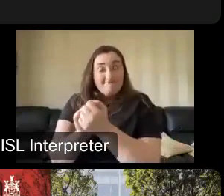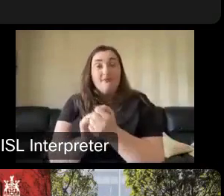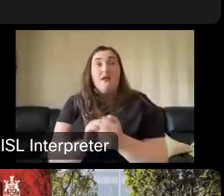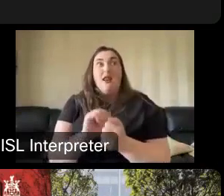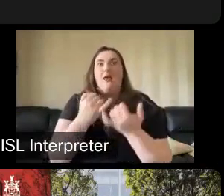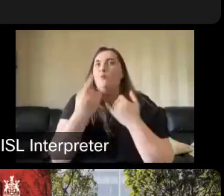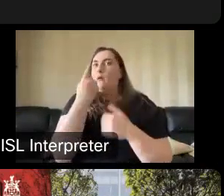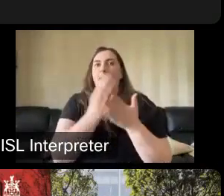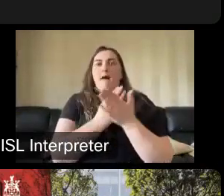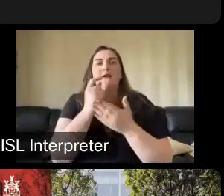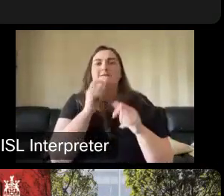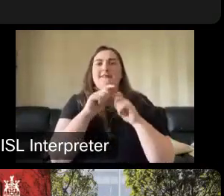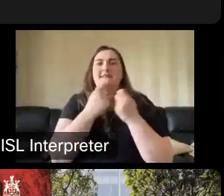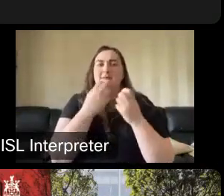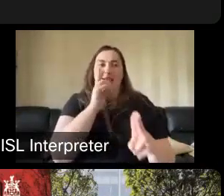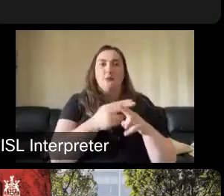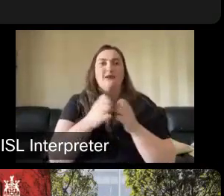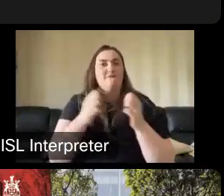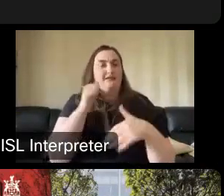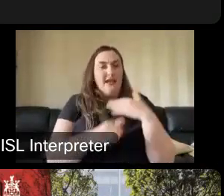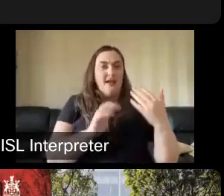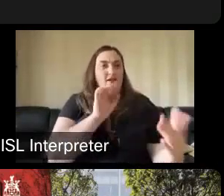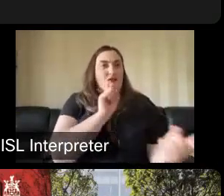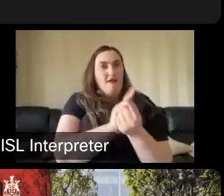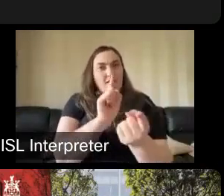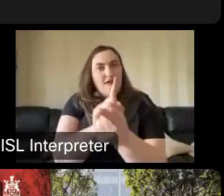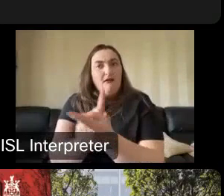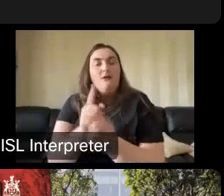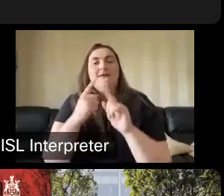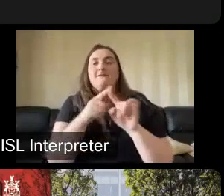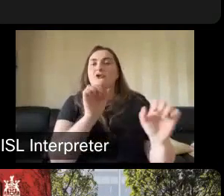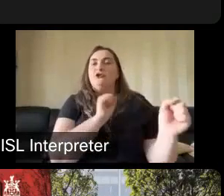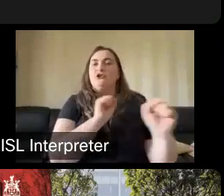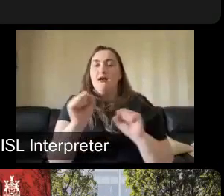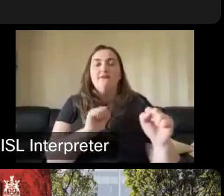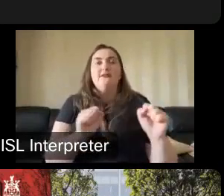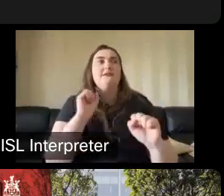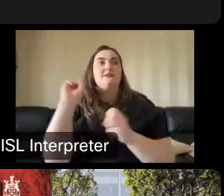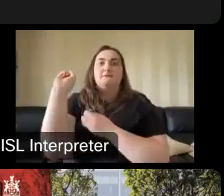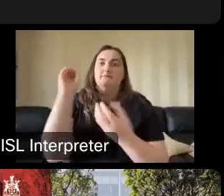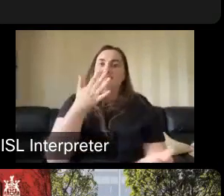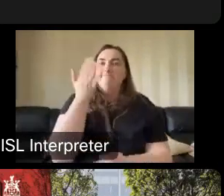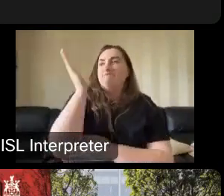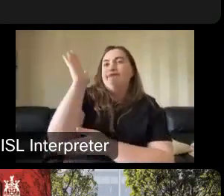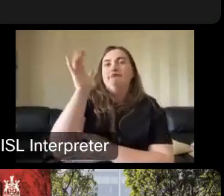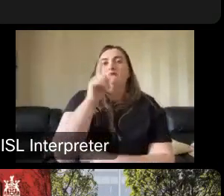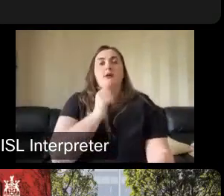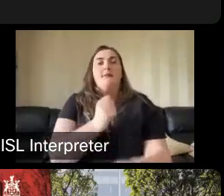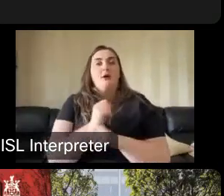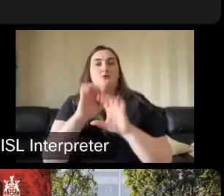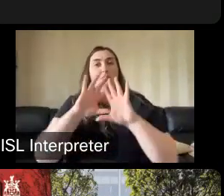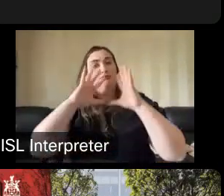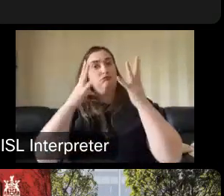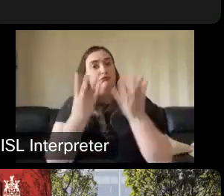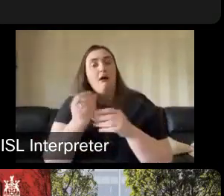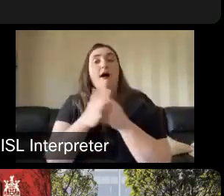one part of the team is out every single day, engaging with services, delivering a presentation on the